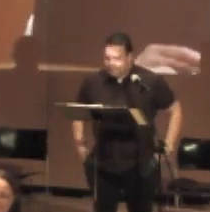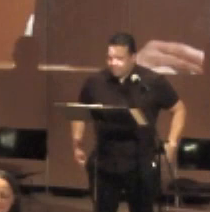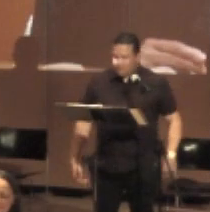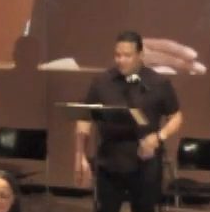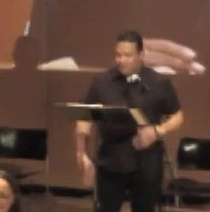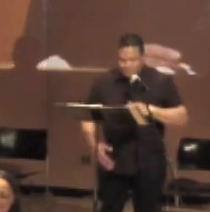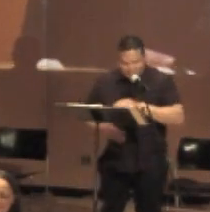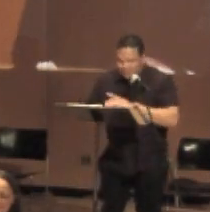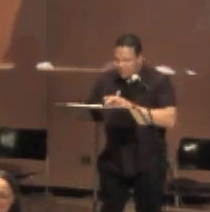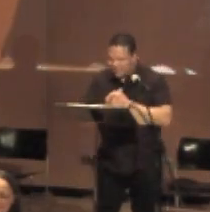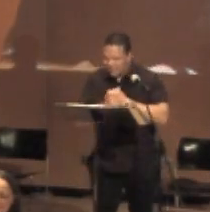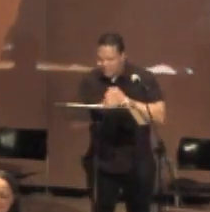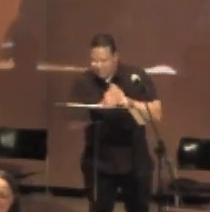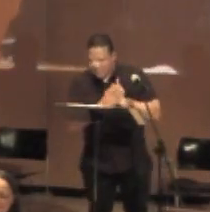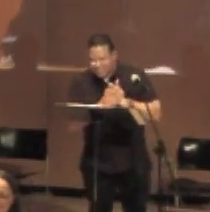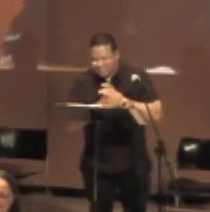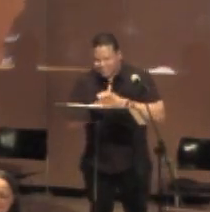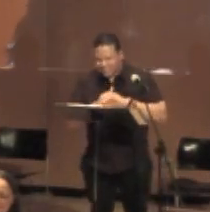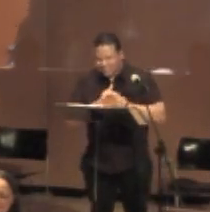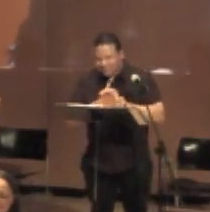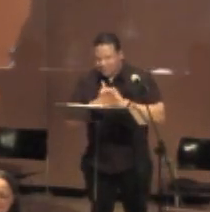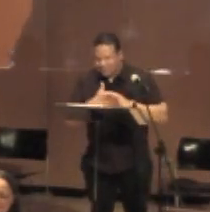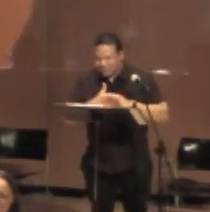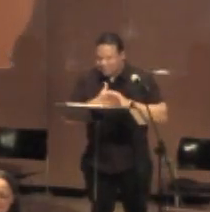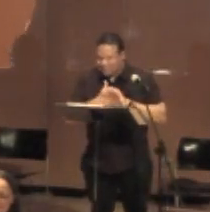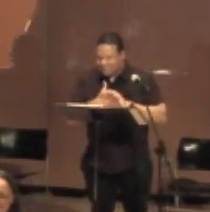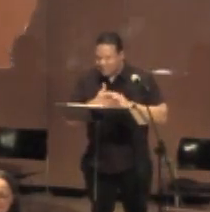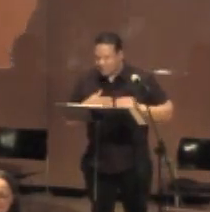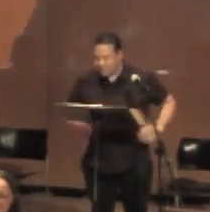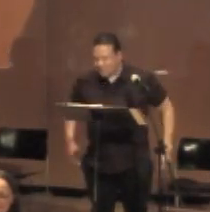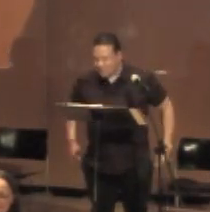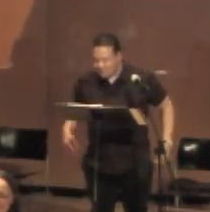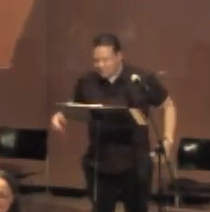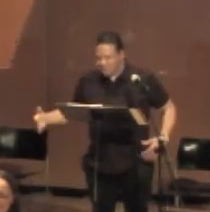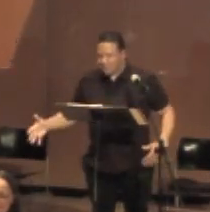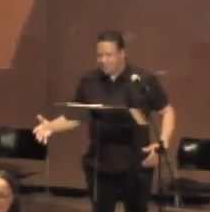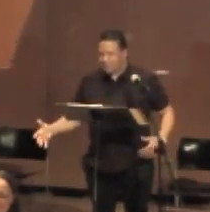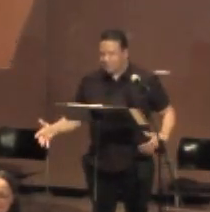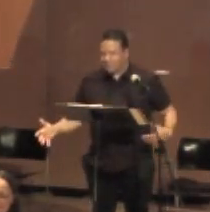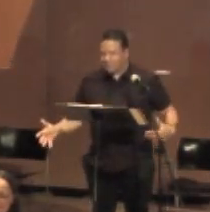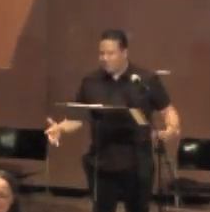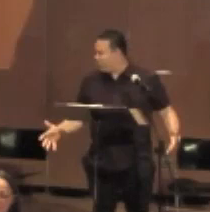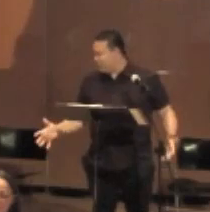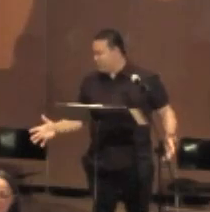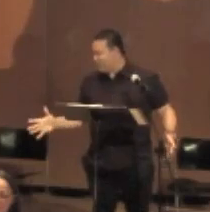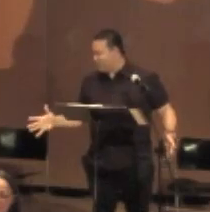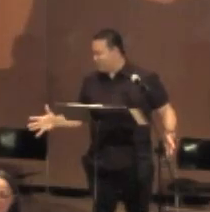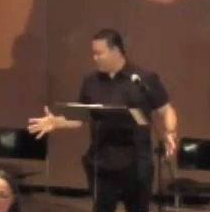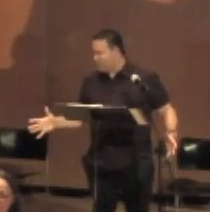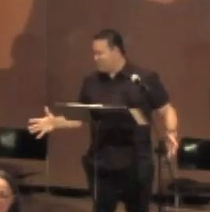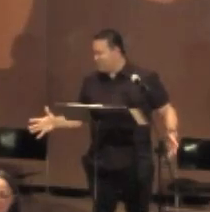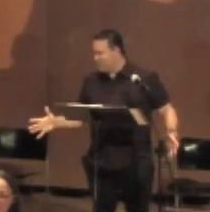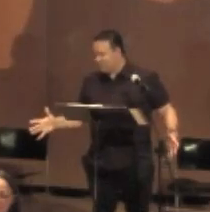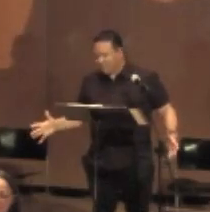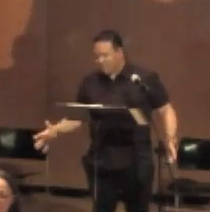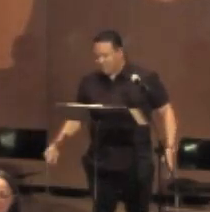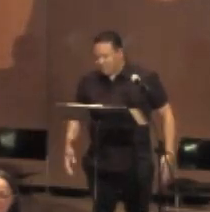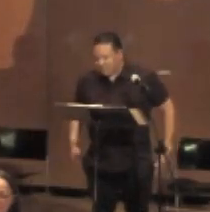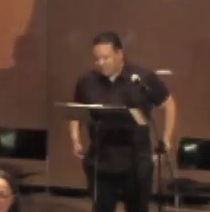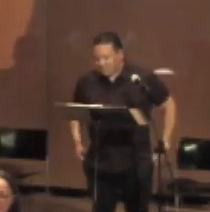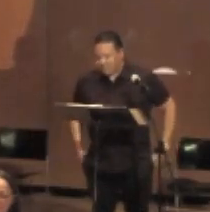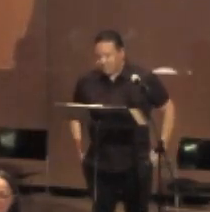happened I mean but now they have to get here so we can get the party over with be done with all